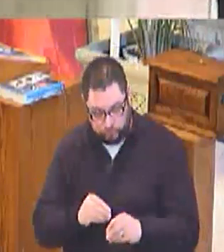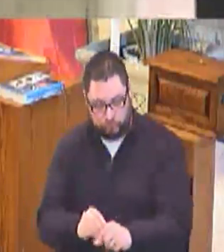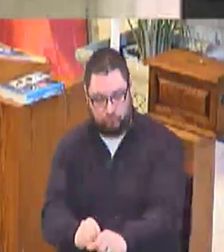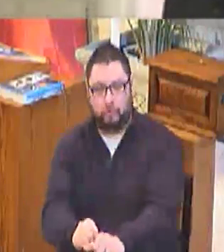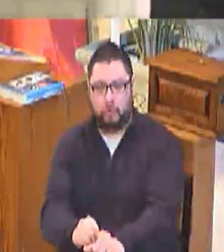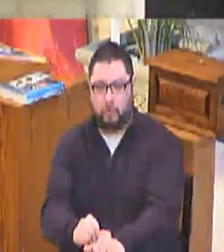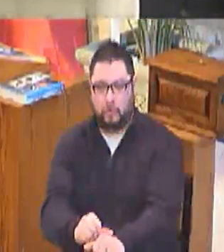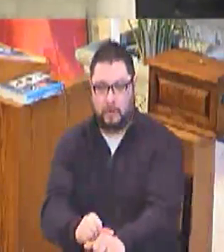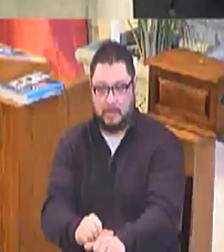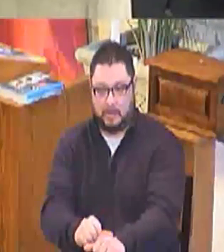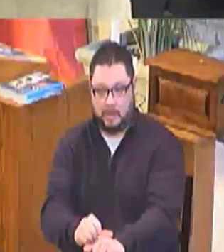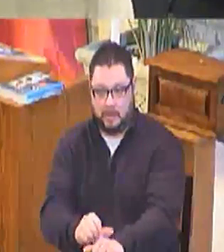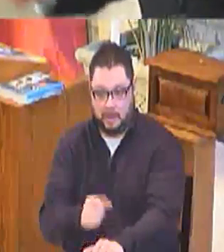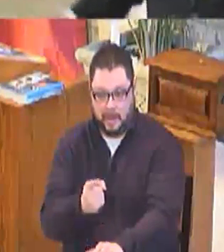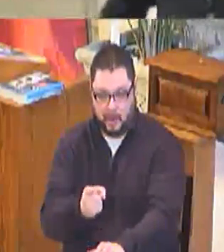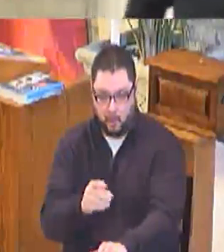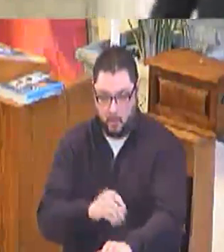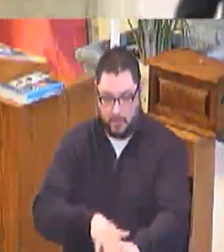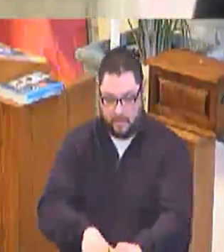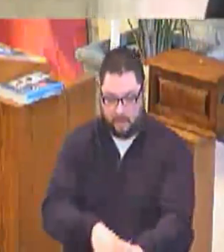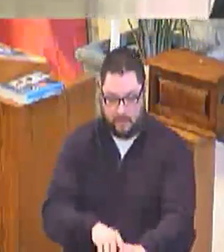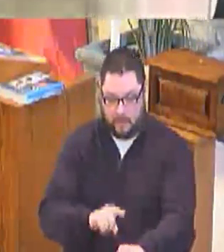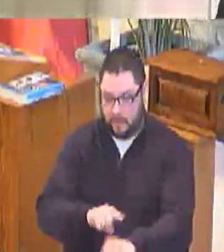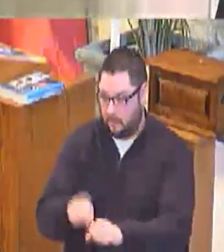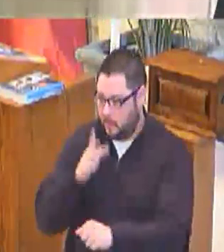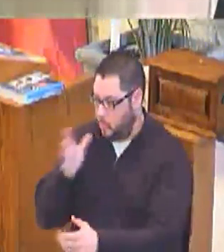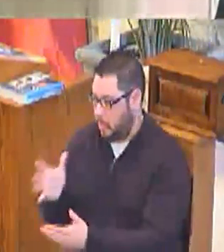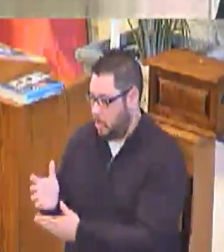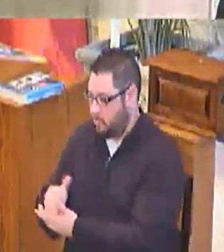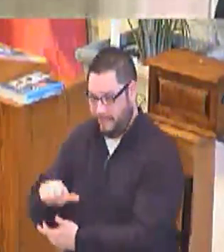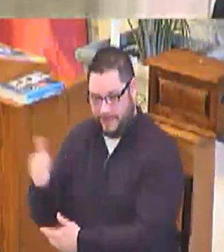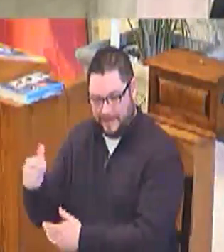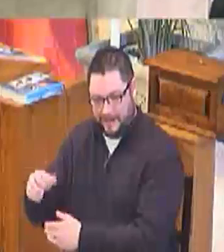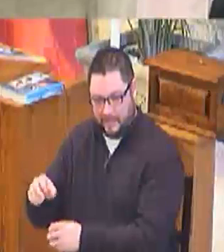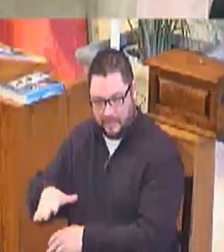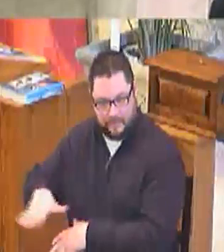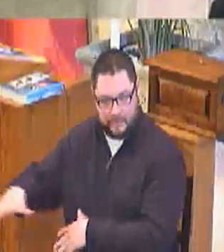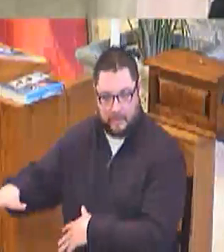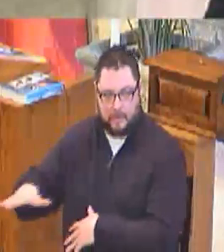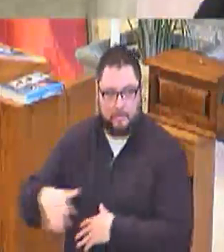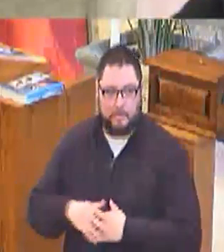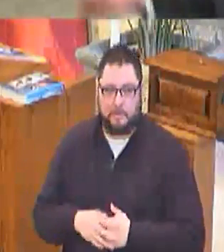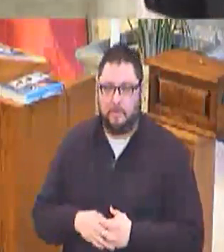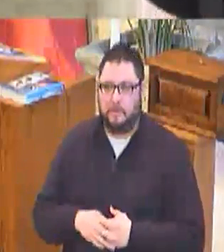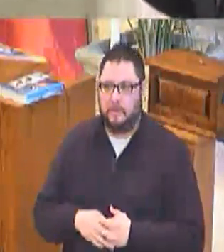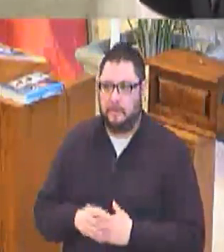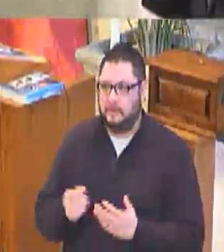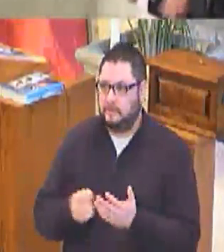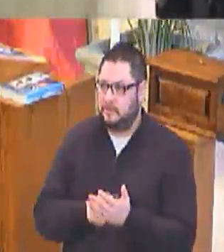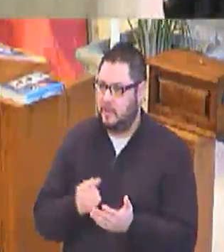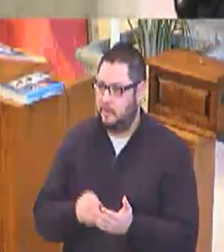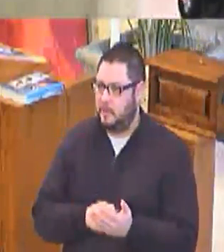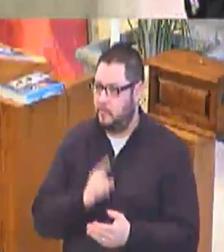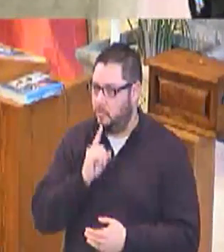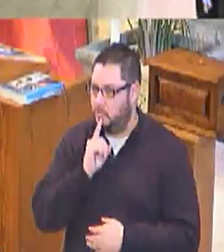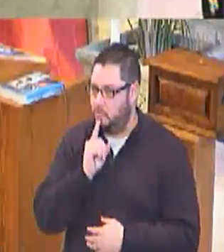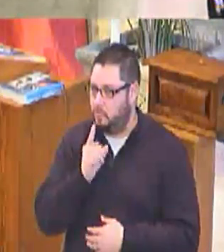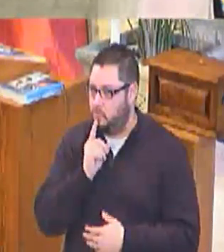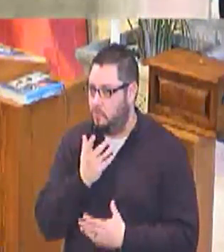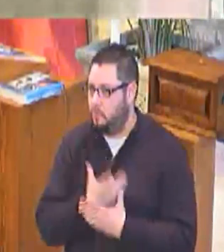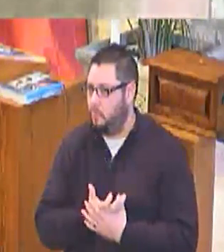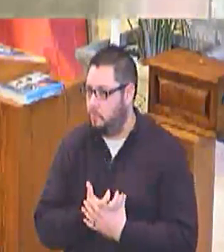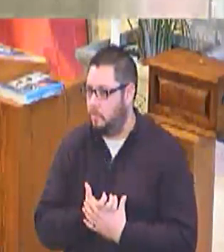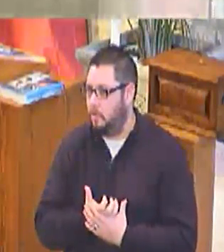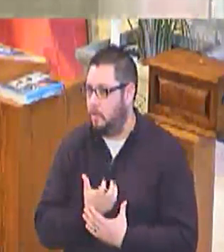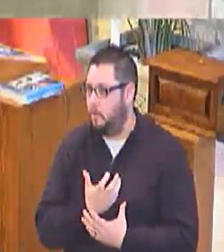we will sow in one field and we will reap in another field. Now, sometimes we really want to